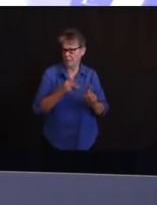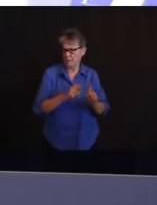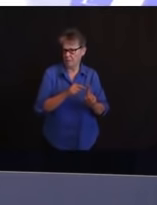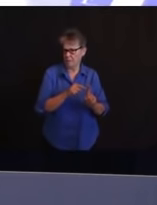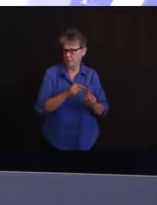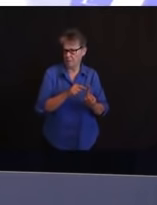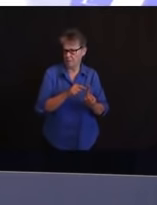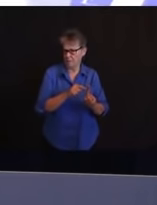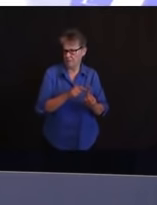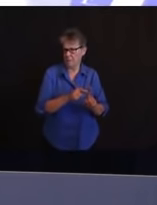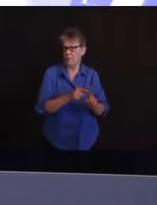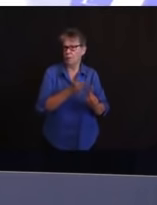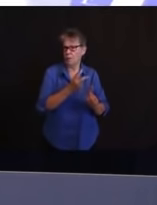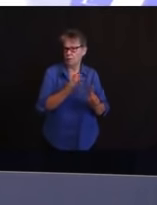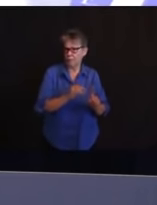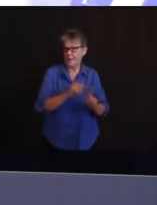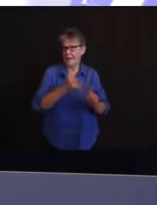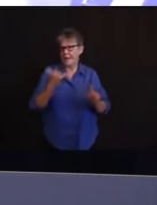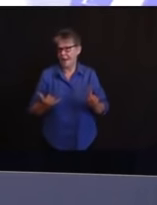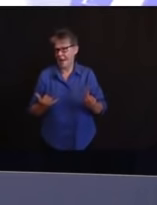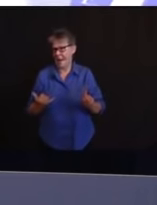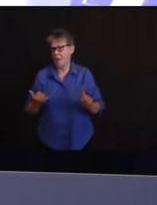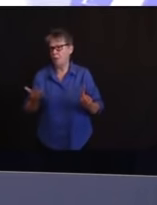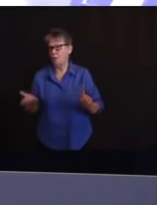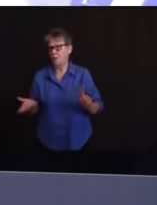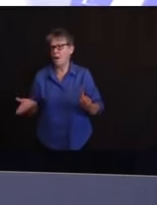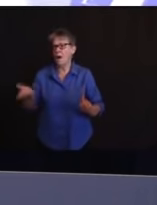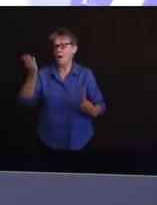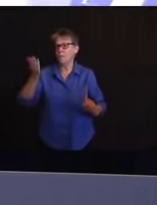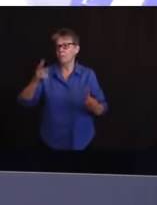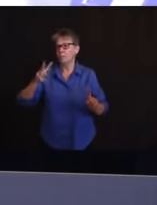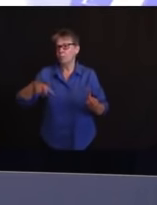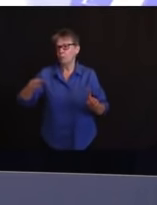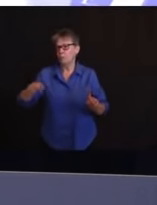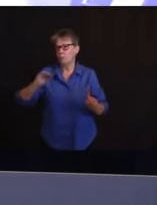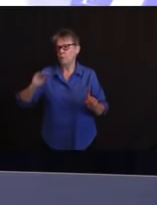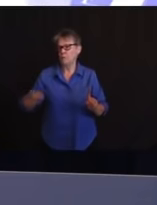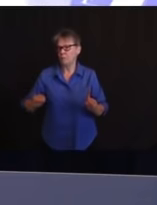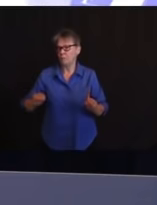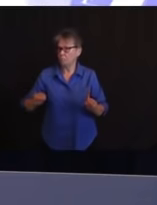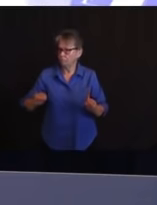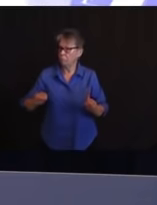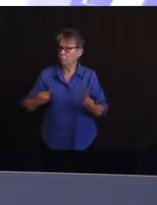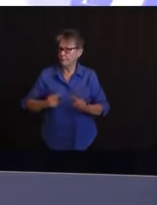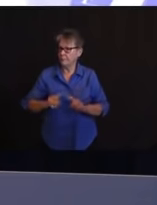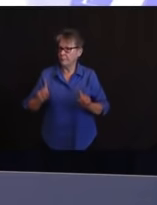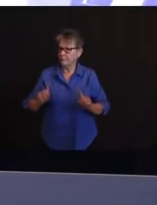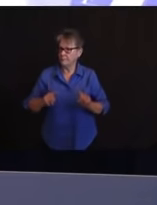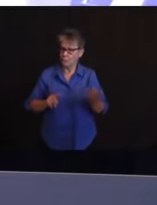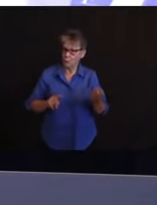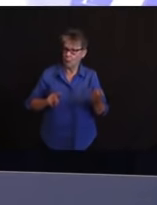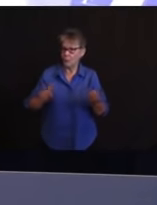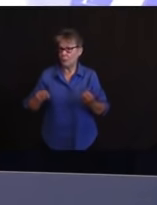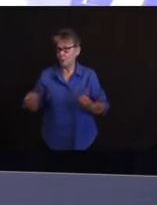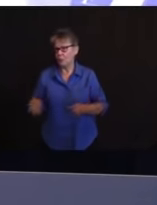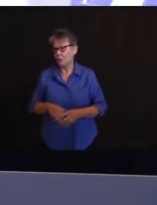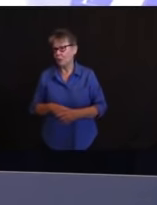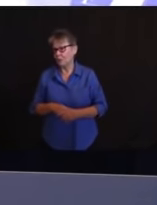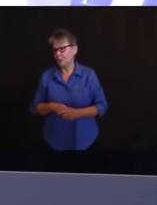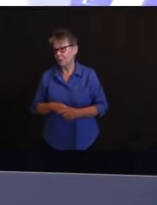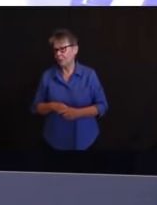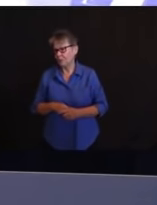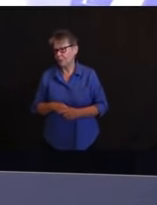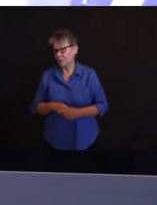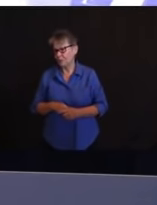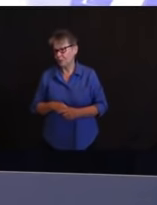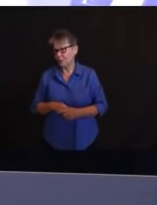June. Nearly 24,000 COVID-19 cases in the state are between the ages of 18 and